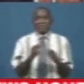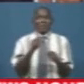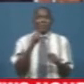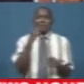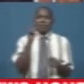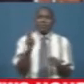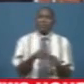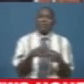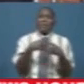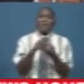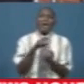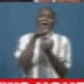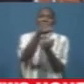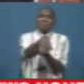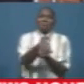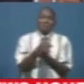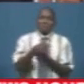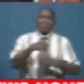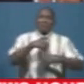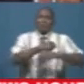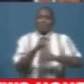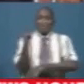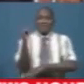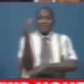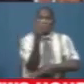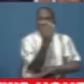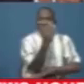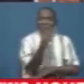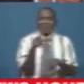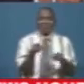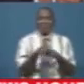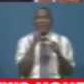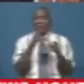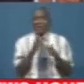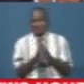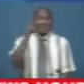excavators in protected forest zones. The devastation of